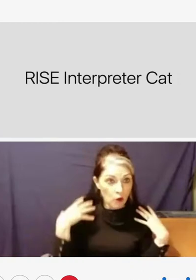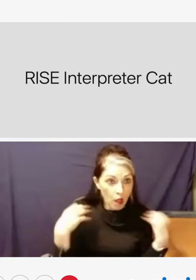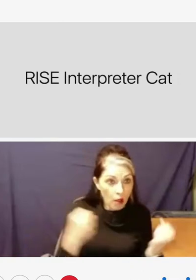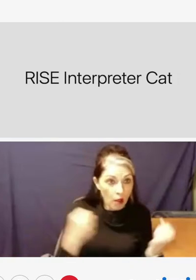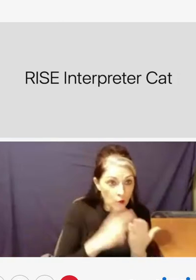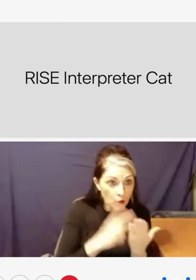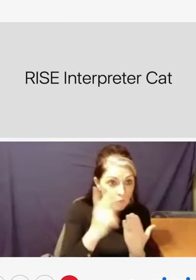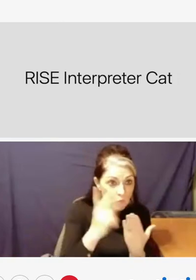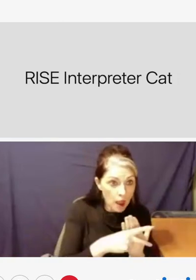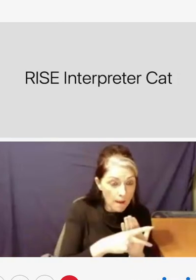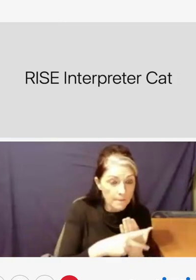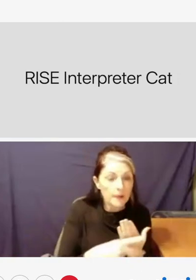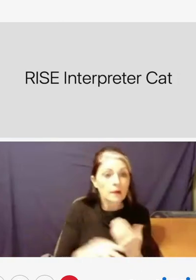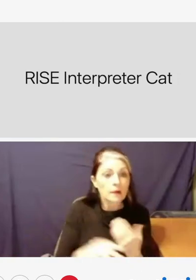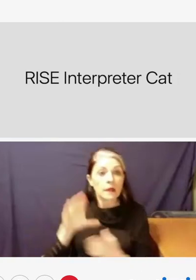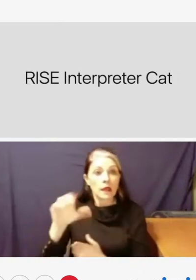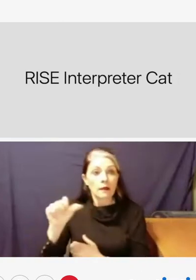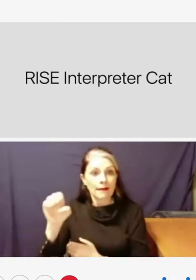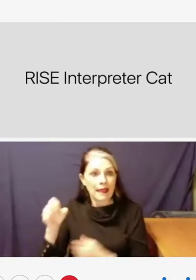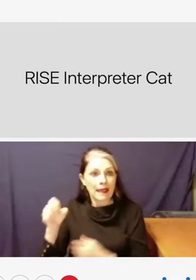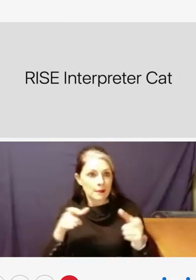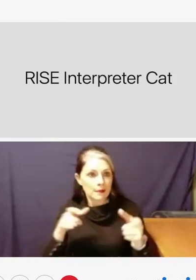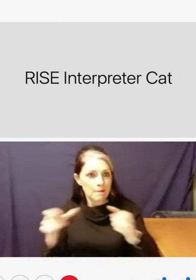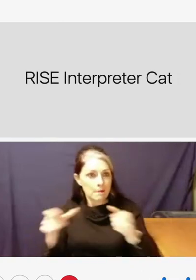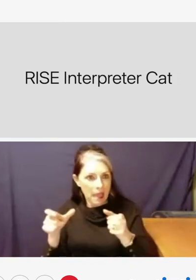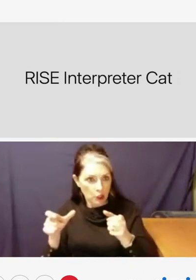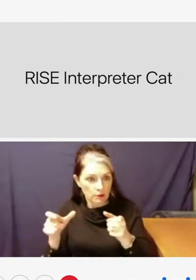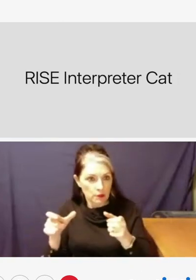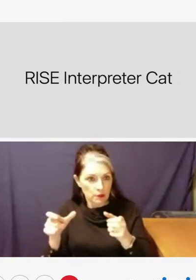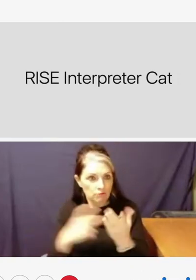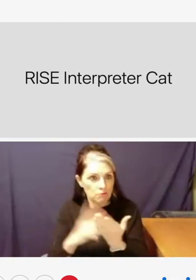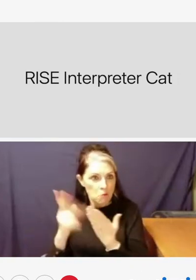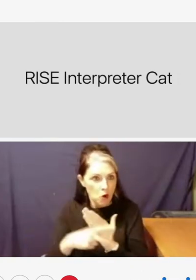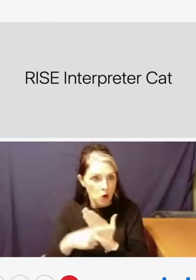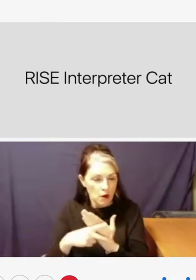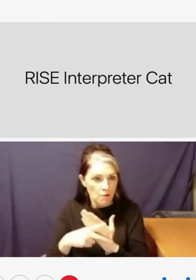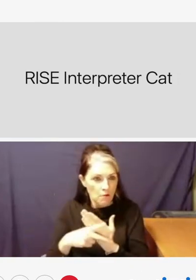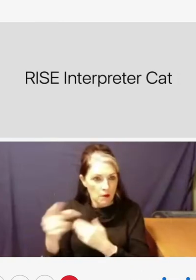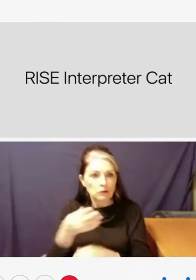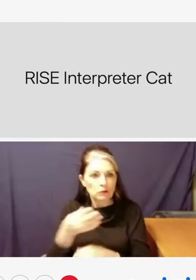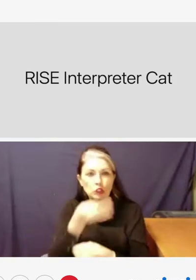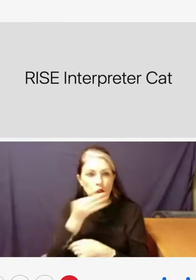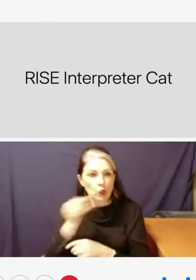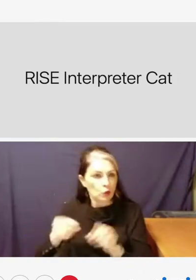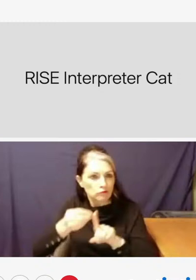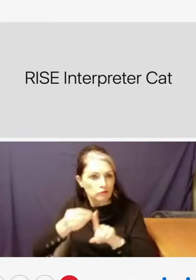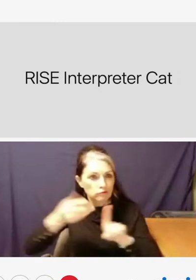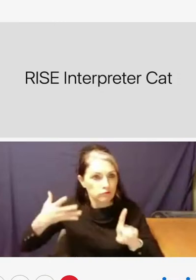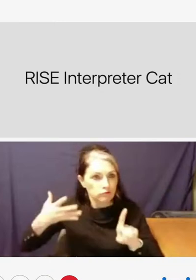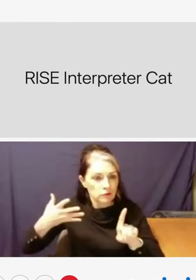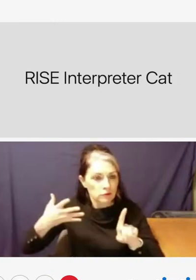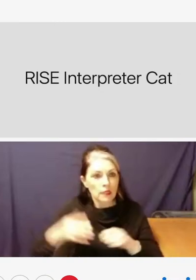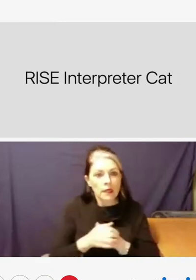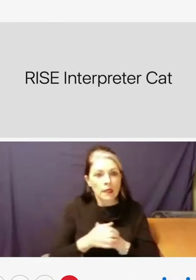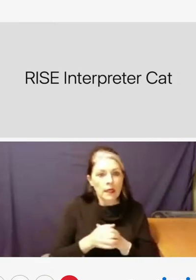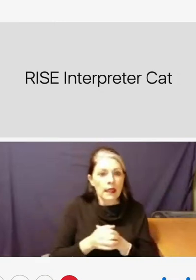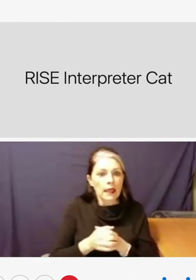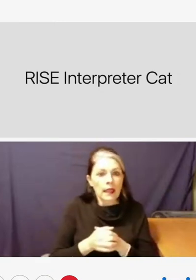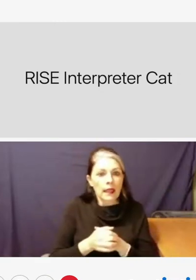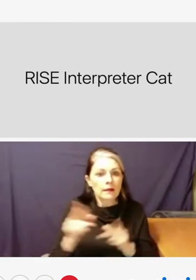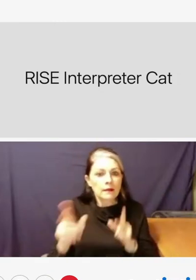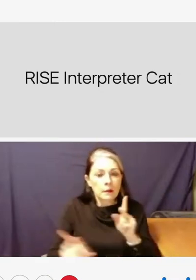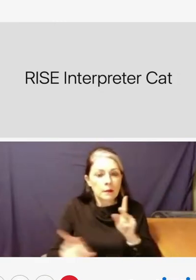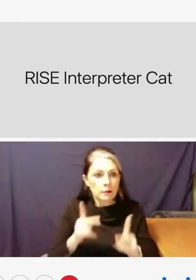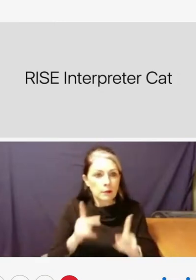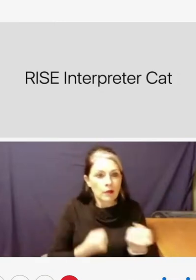our case management program that I will be talking about in just a in just a couple seconds here and also to our community liaison a humongous shout out to our community